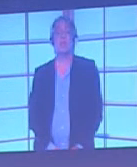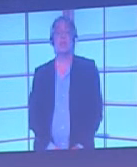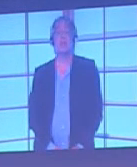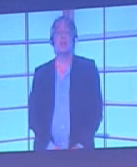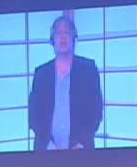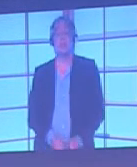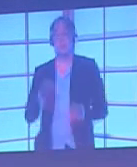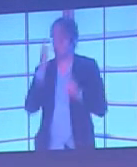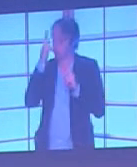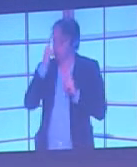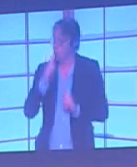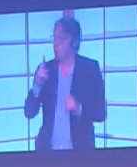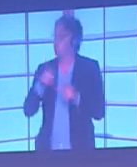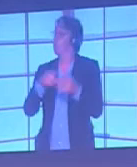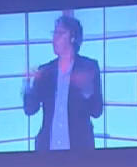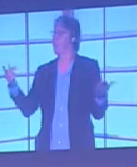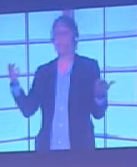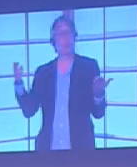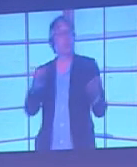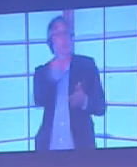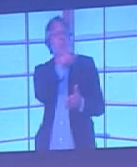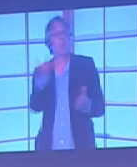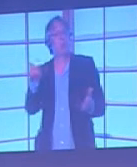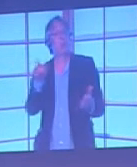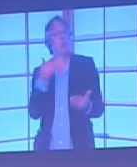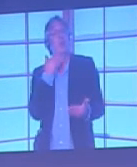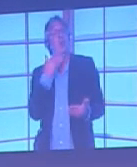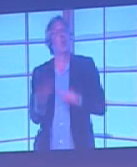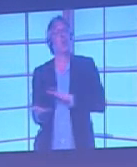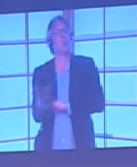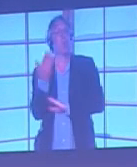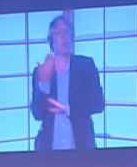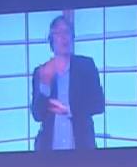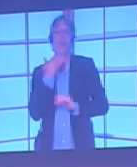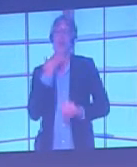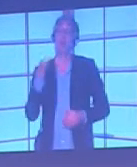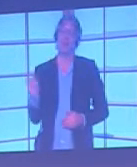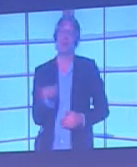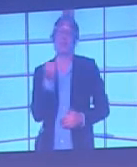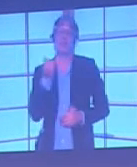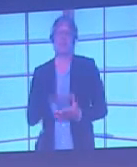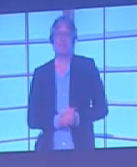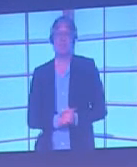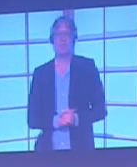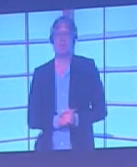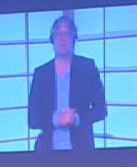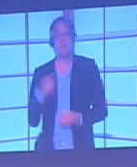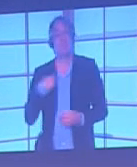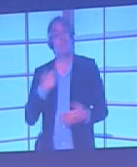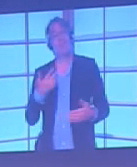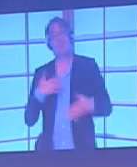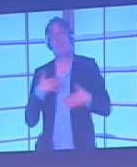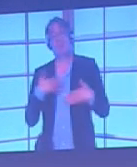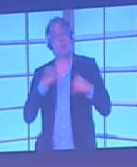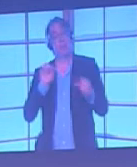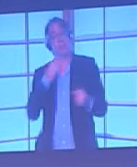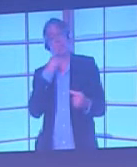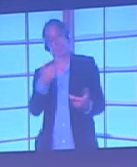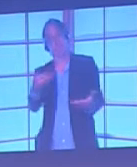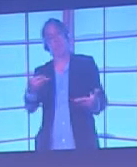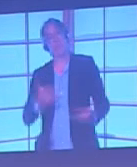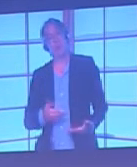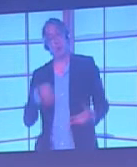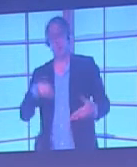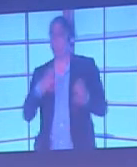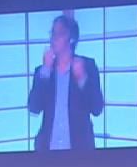Distinguished guests, ladies and gentlemen, good morning, bonjour. It's a great pleasure to welcome you all to this fabulous